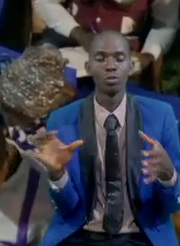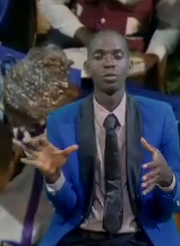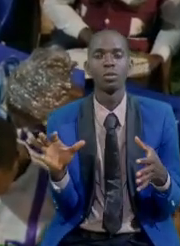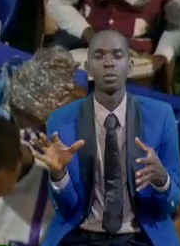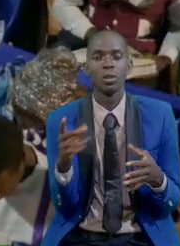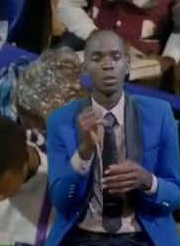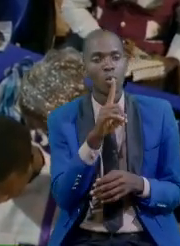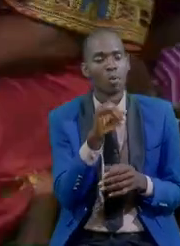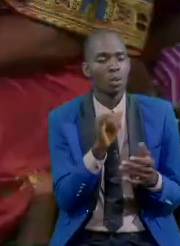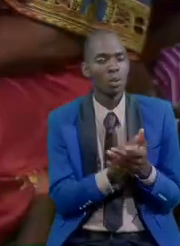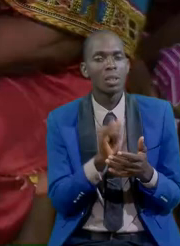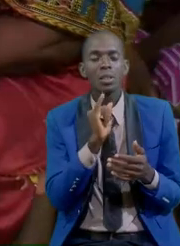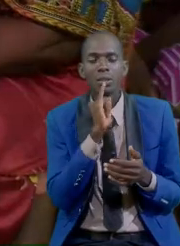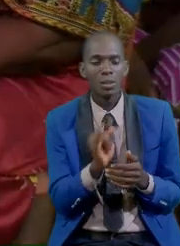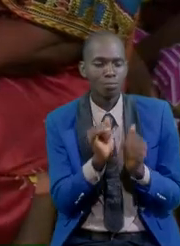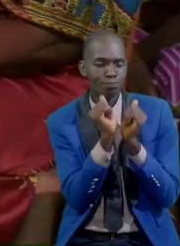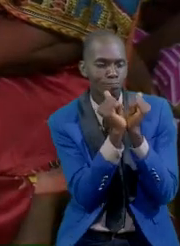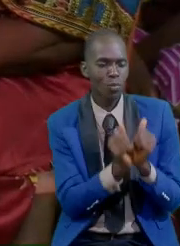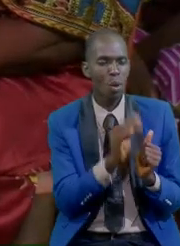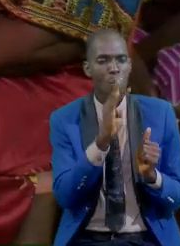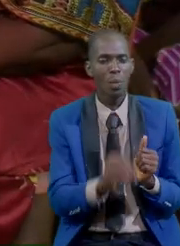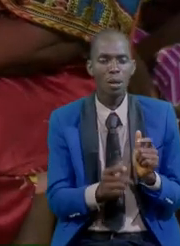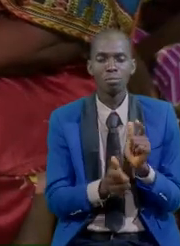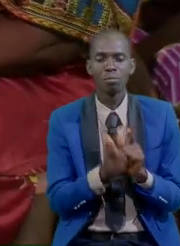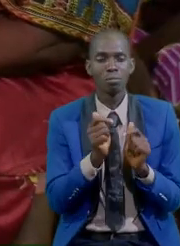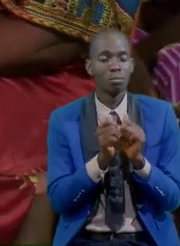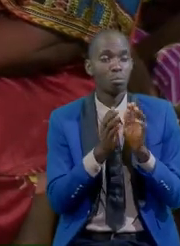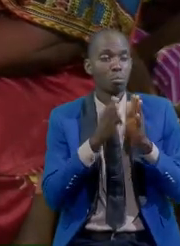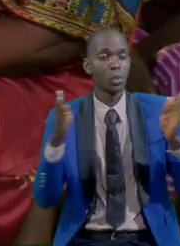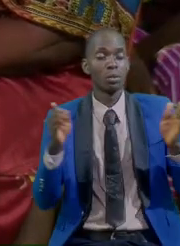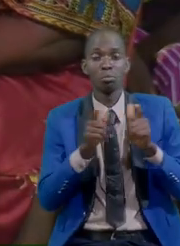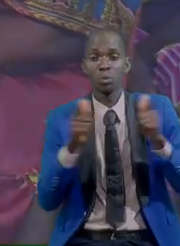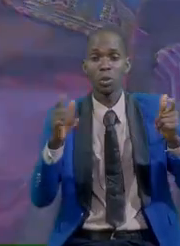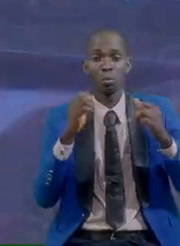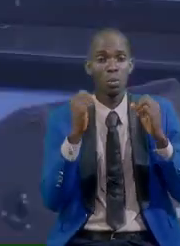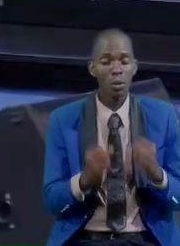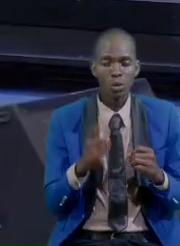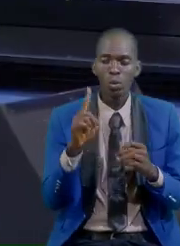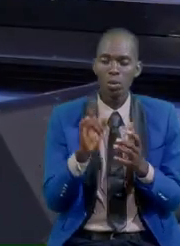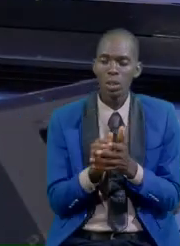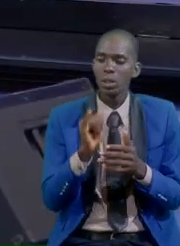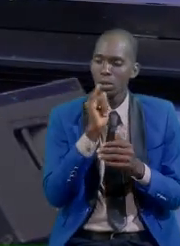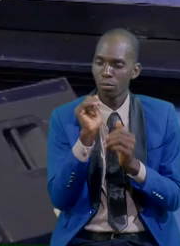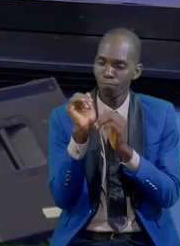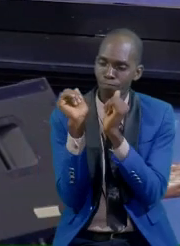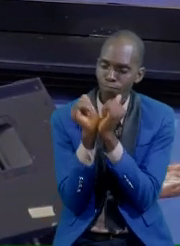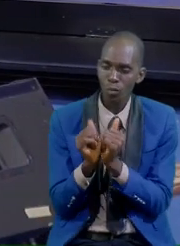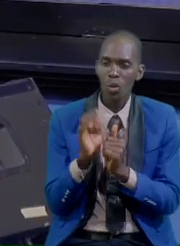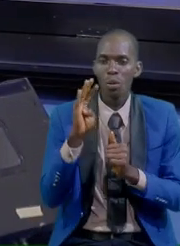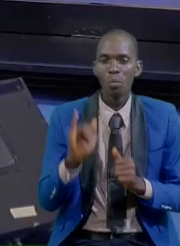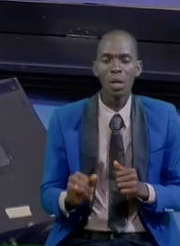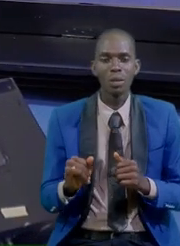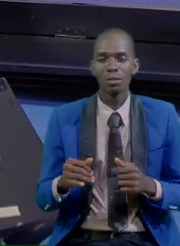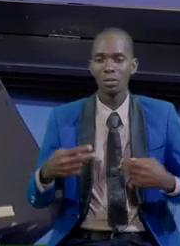legal powers. They weren't tied by occultic power. And they weren't tied by physical power. And the people